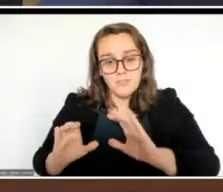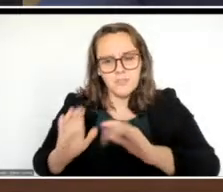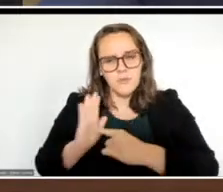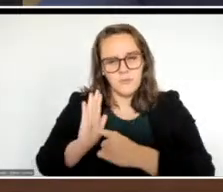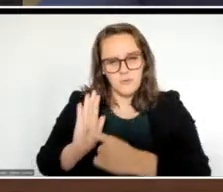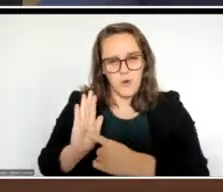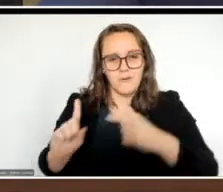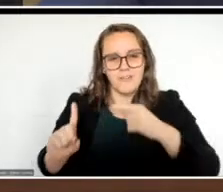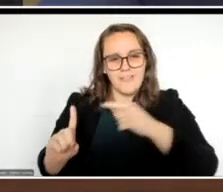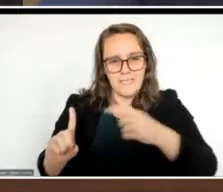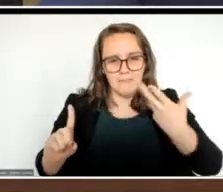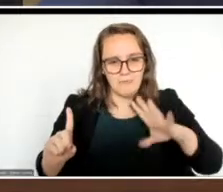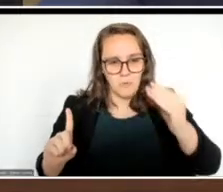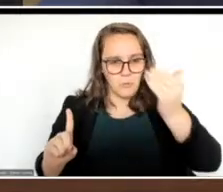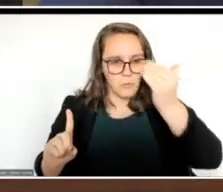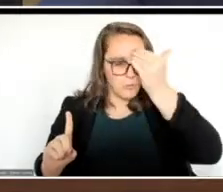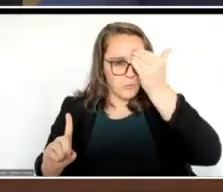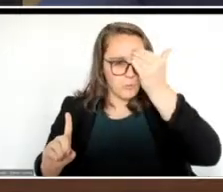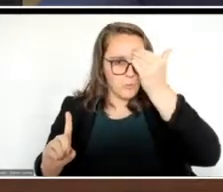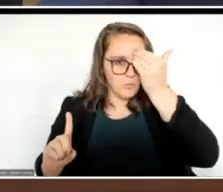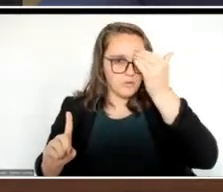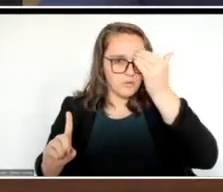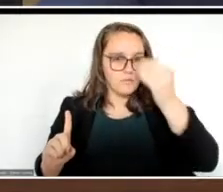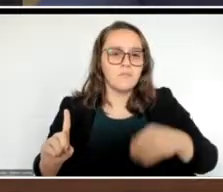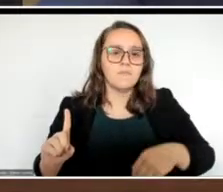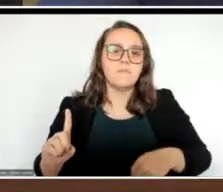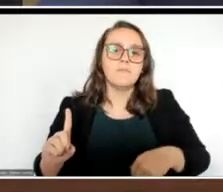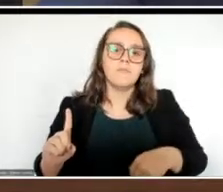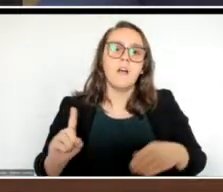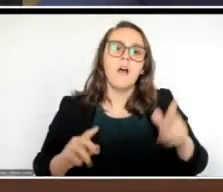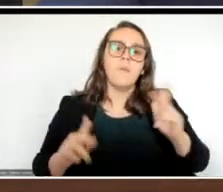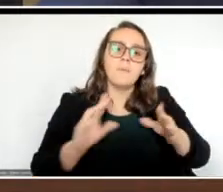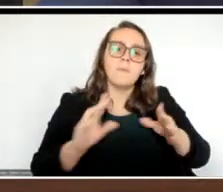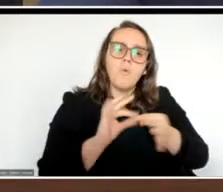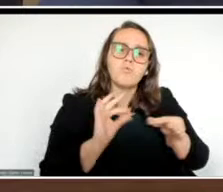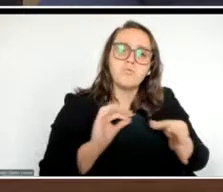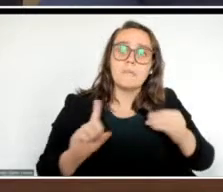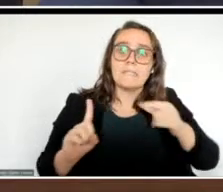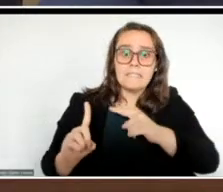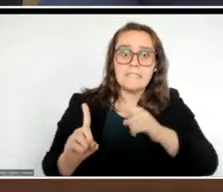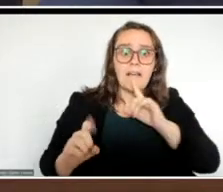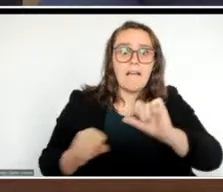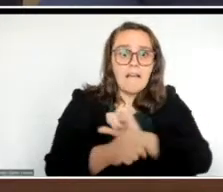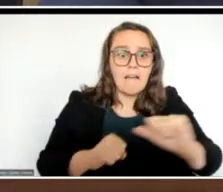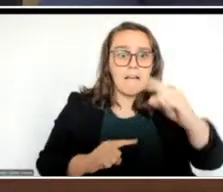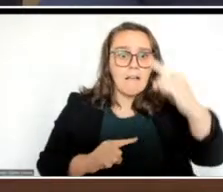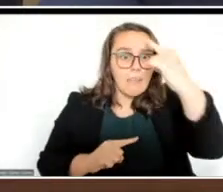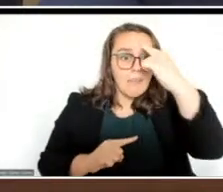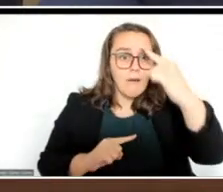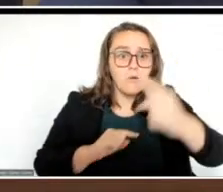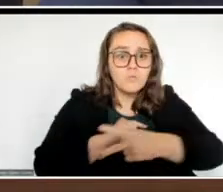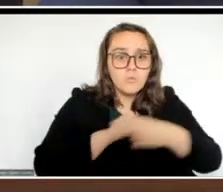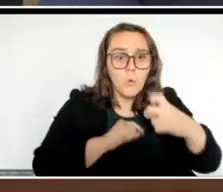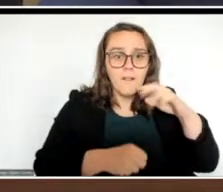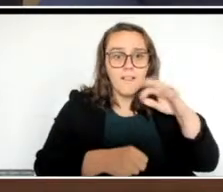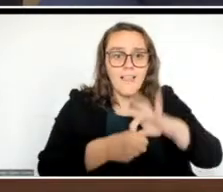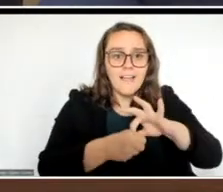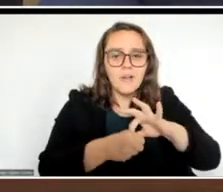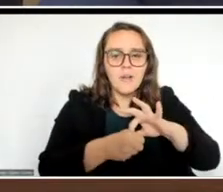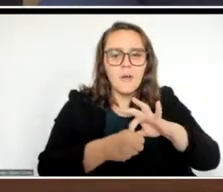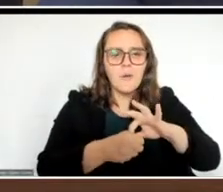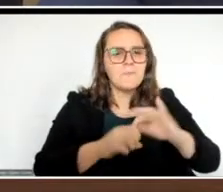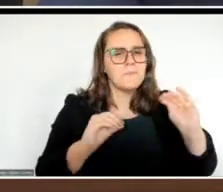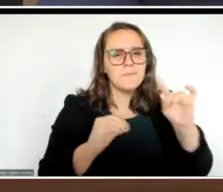that President Trump actually thought the election was stolen are not supported by fact and are not